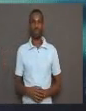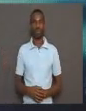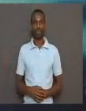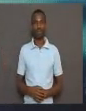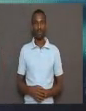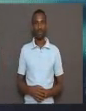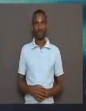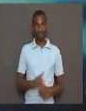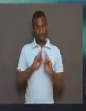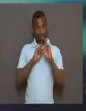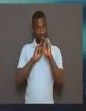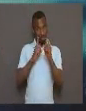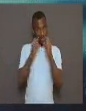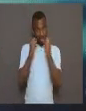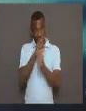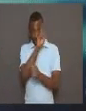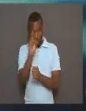you able to answer the question?